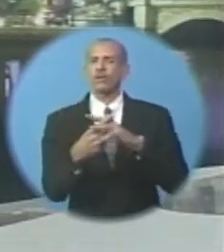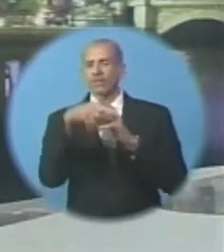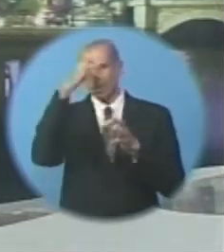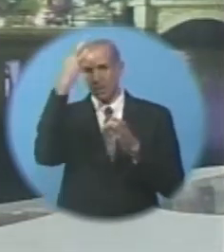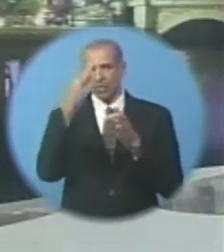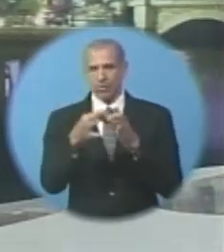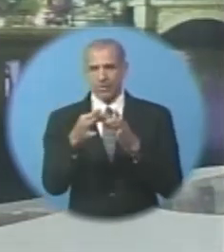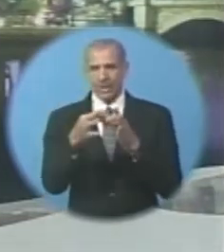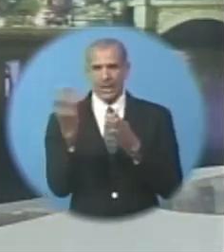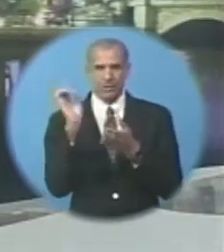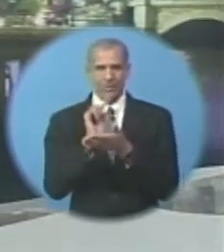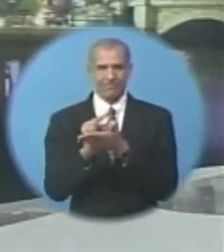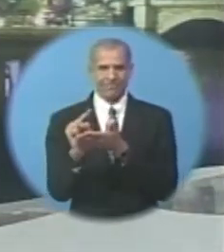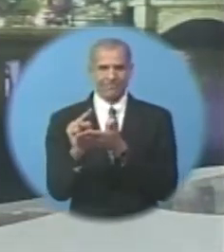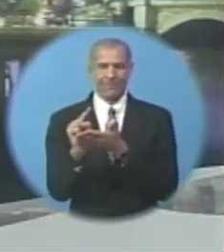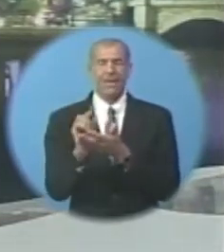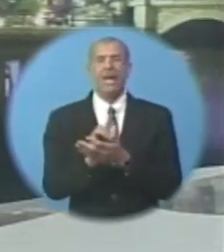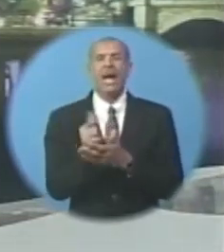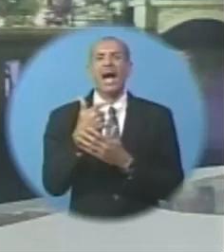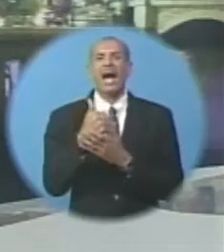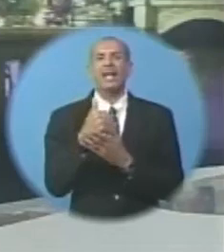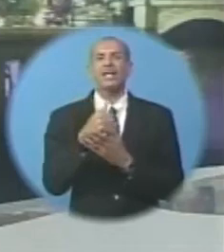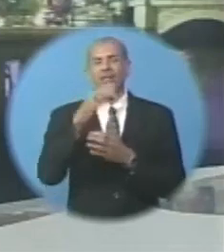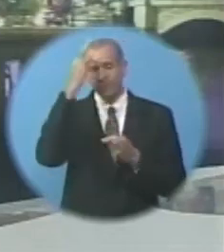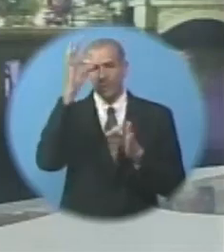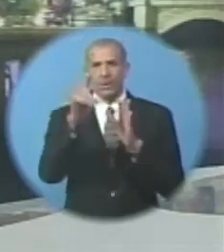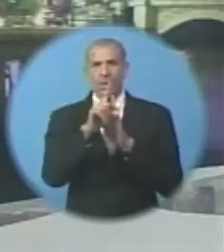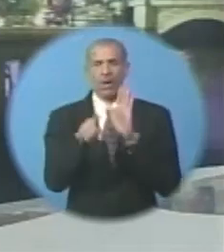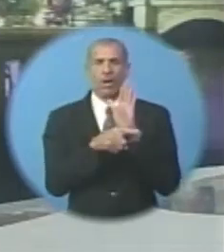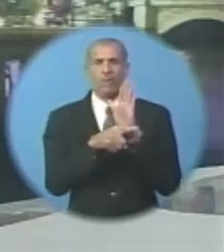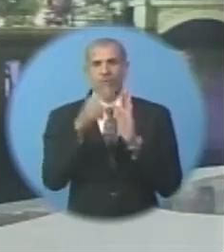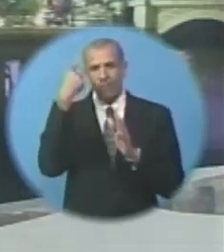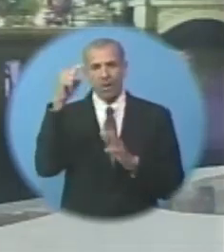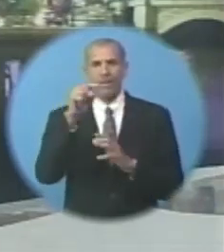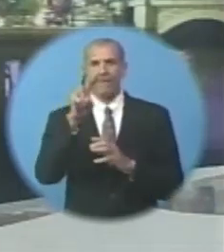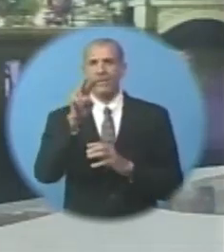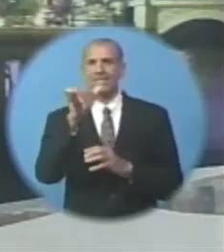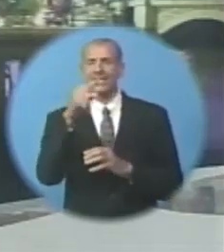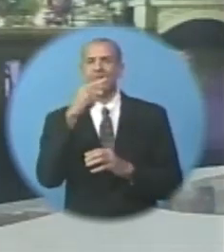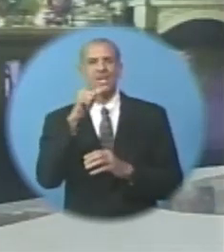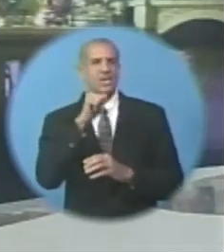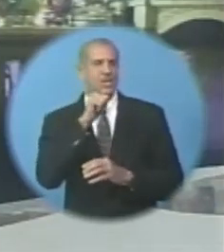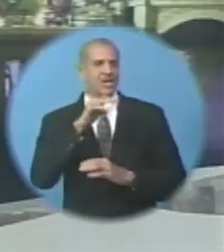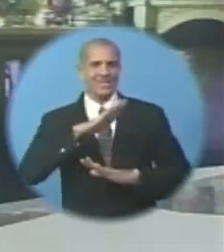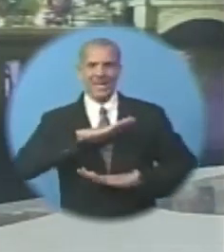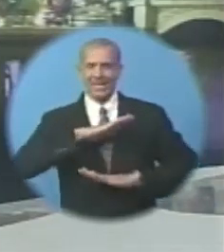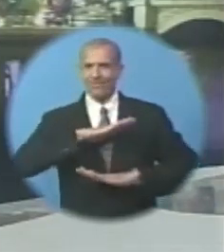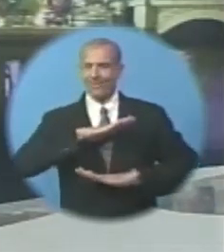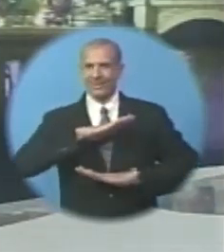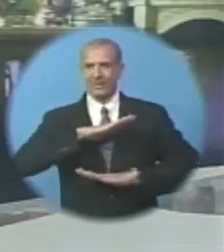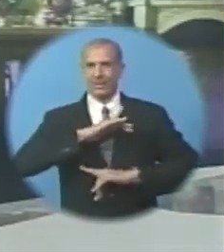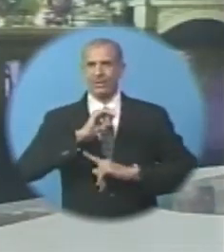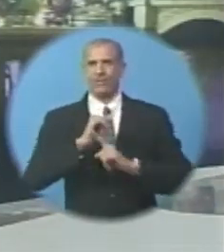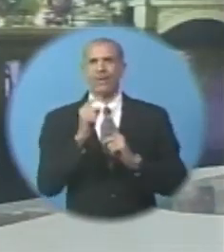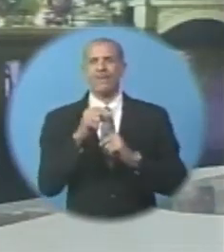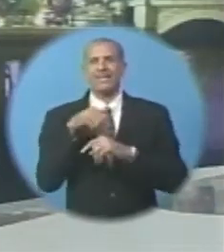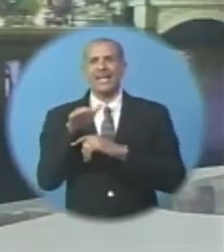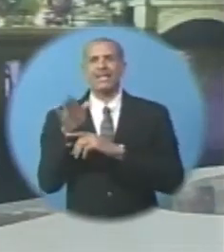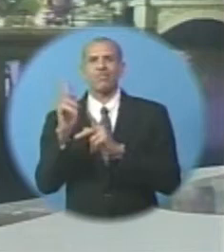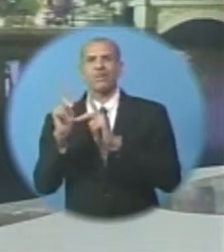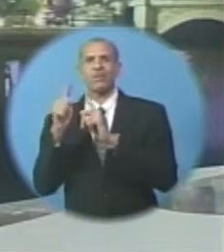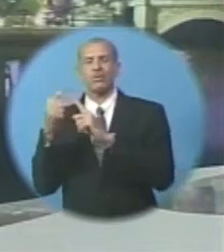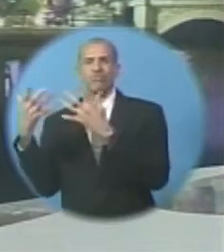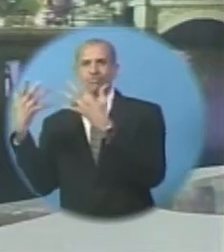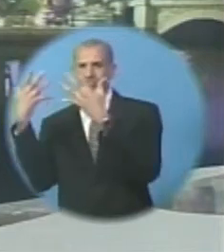Court. Meanwhile, the attorney representing the victim says there's very little satisfaction to be had from sending the perpetrators